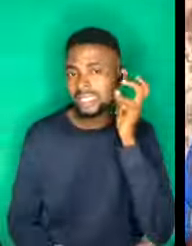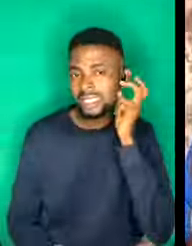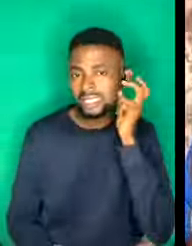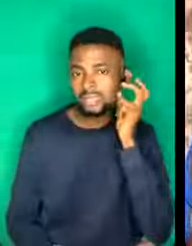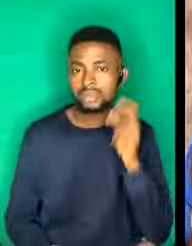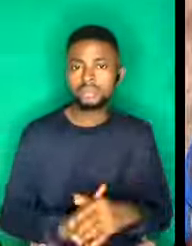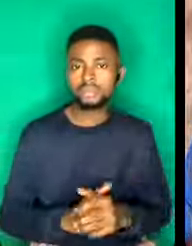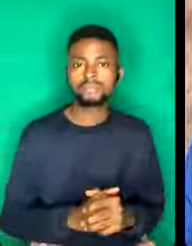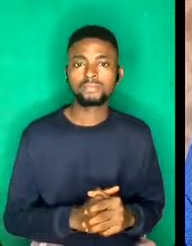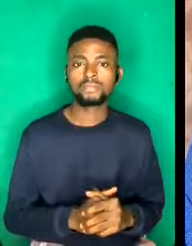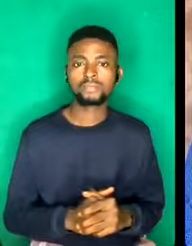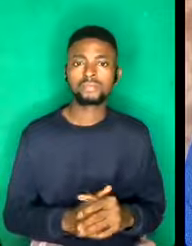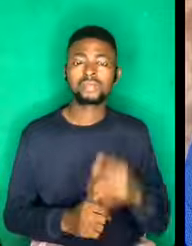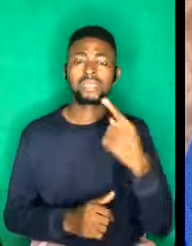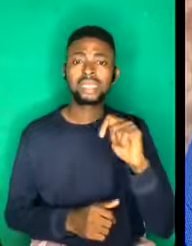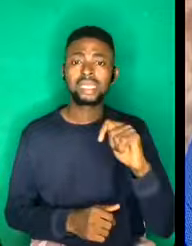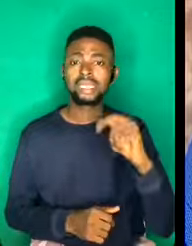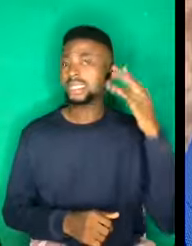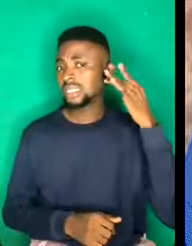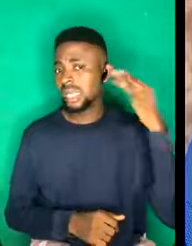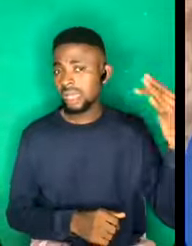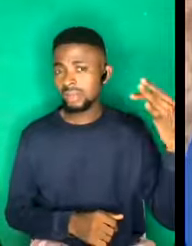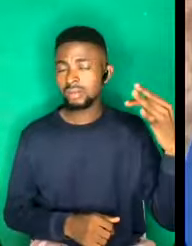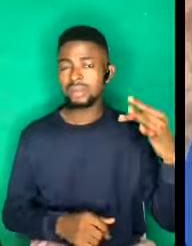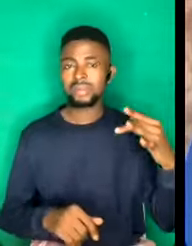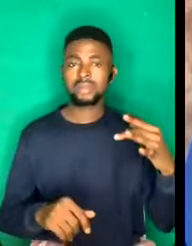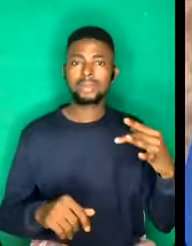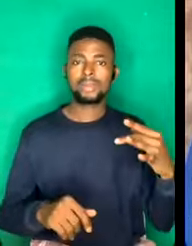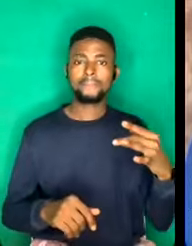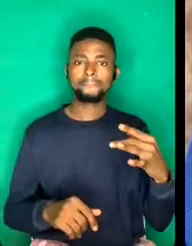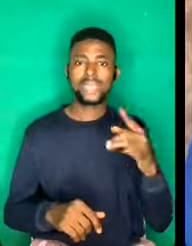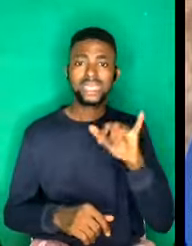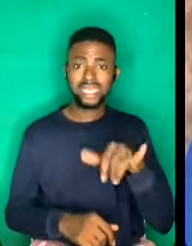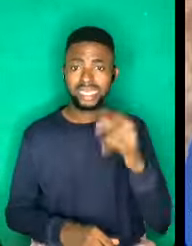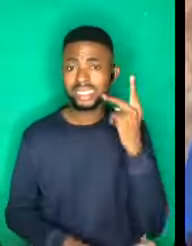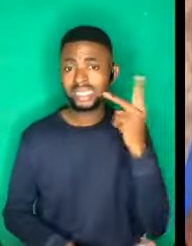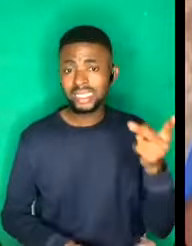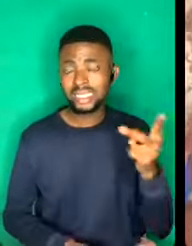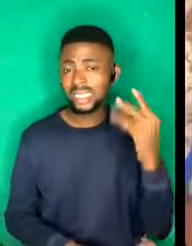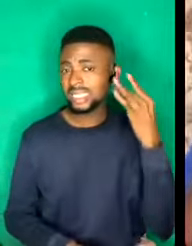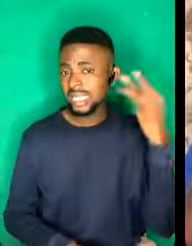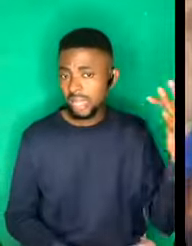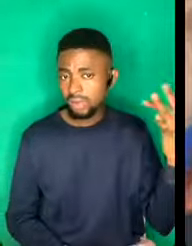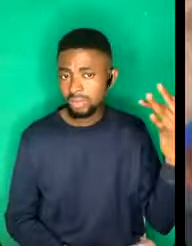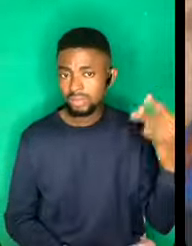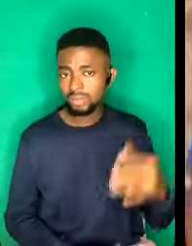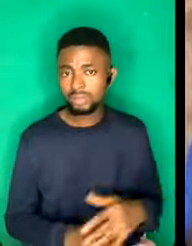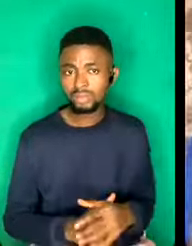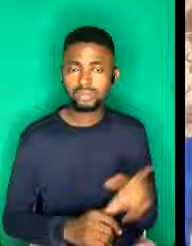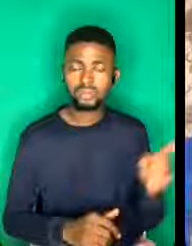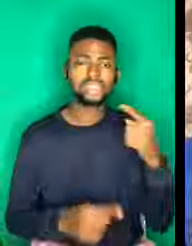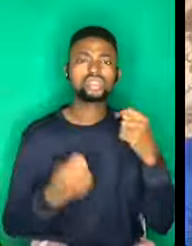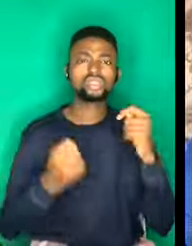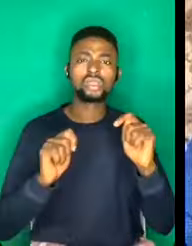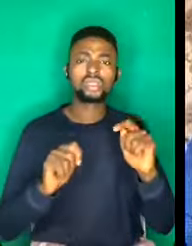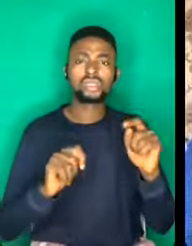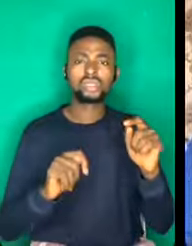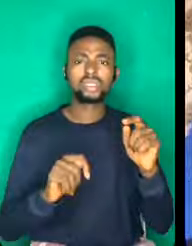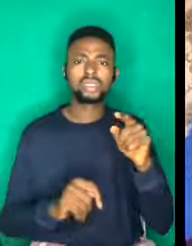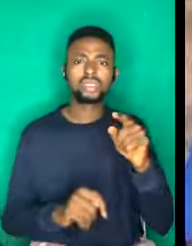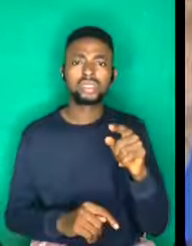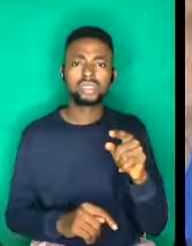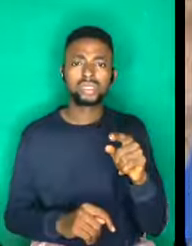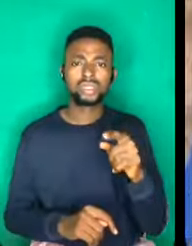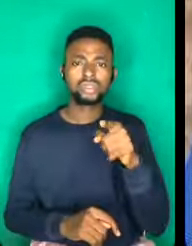hear the sound as it's been. They see a sound in a sense. I'm trying to. You have to let them see